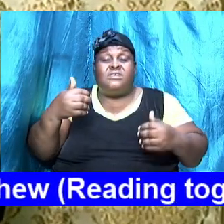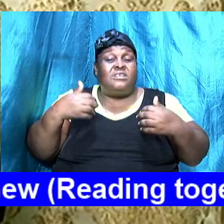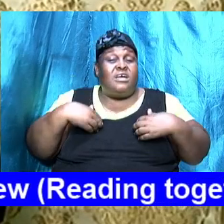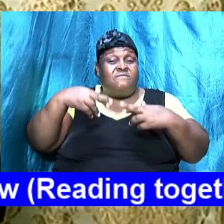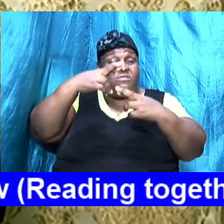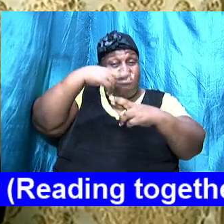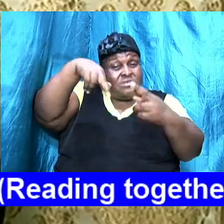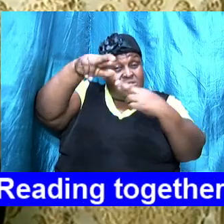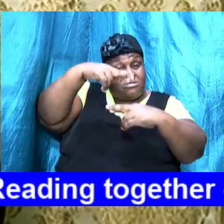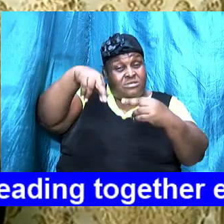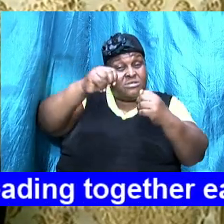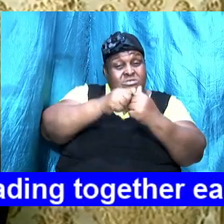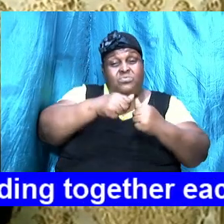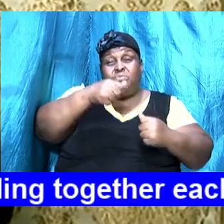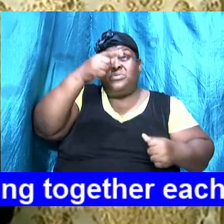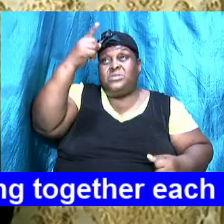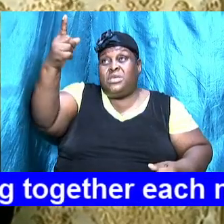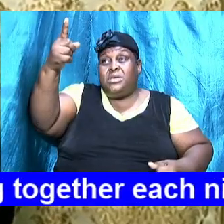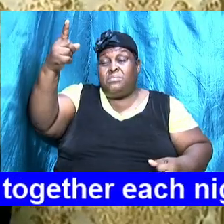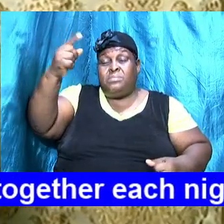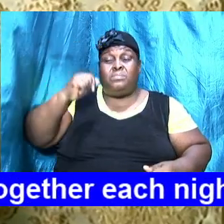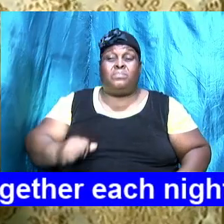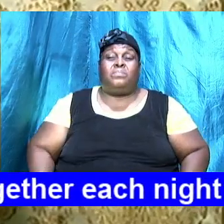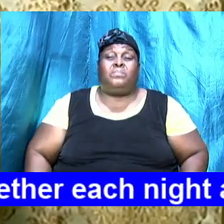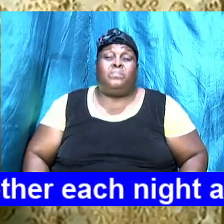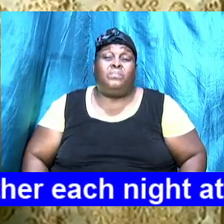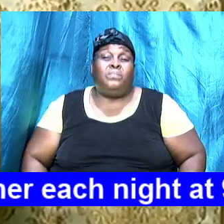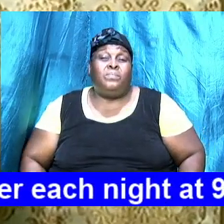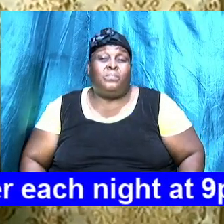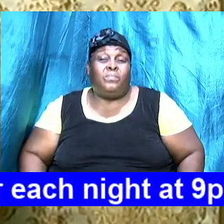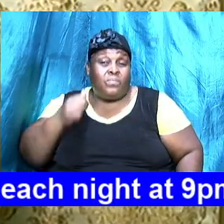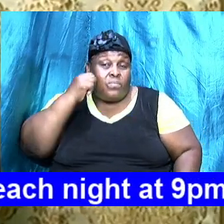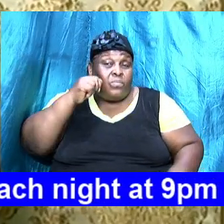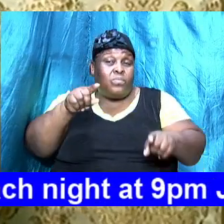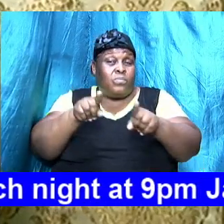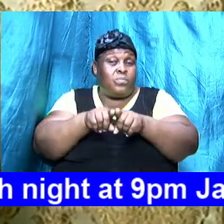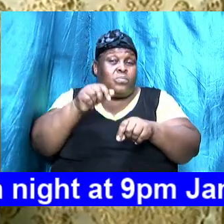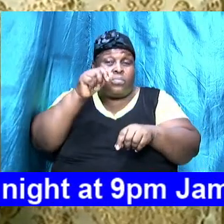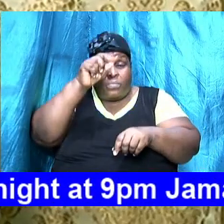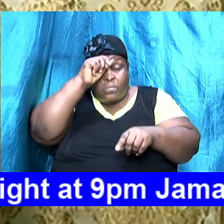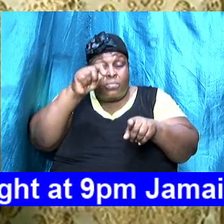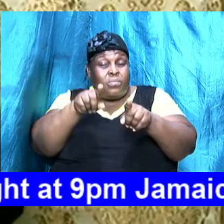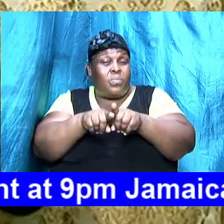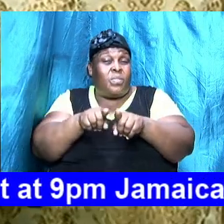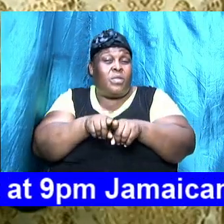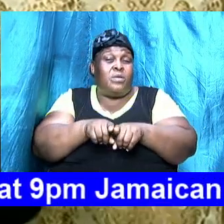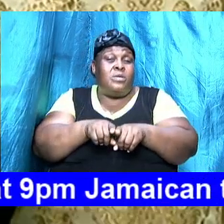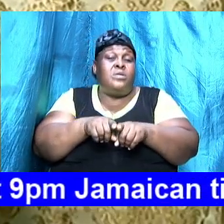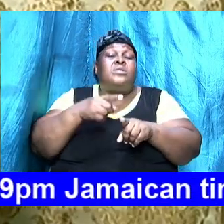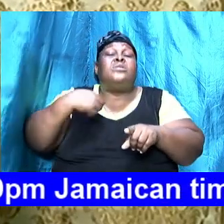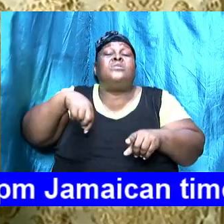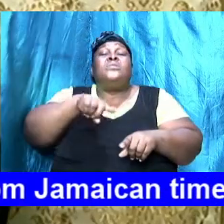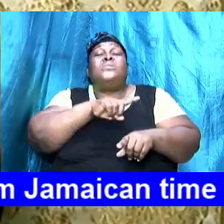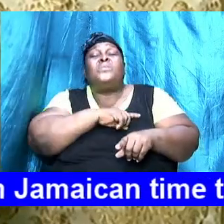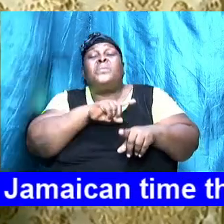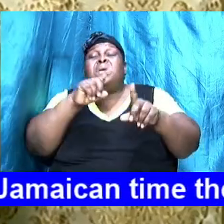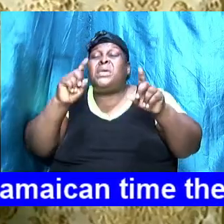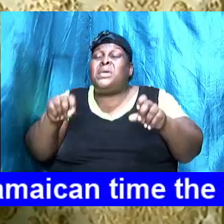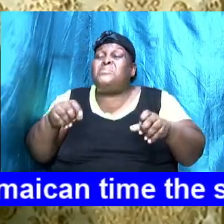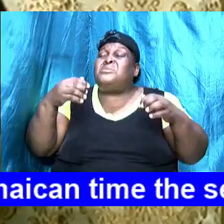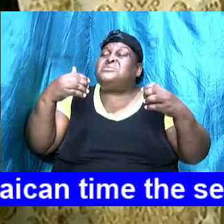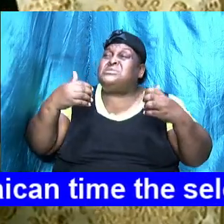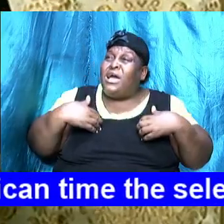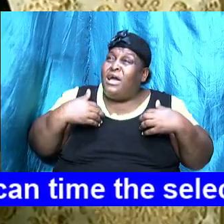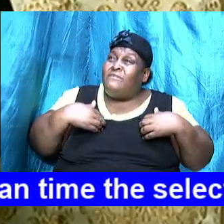Men, ladies, brothers, sisters, we must have relationship